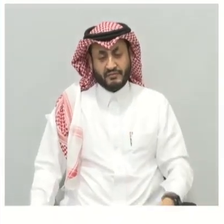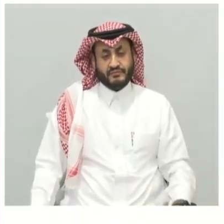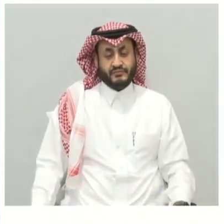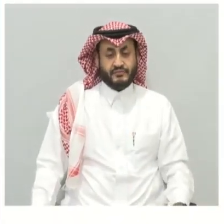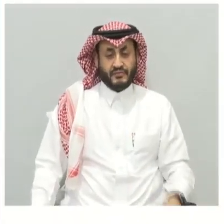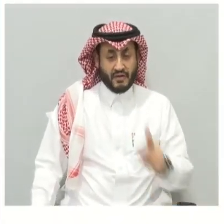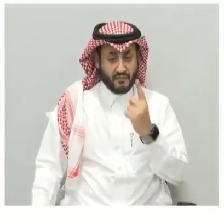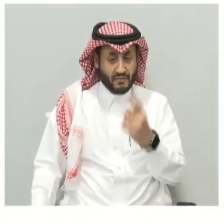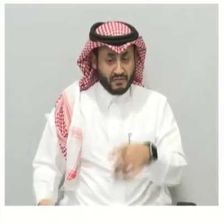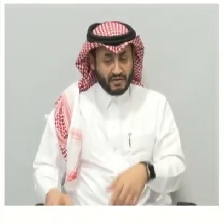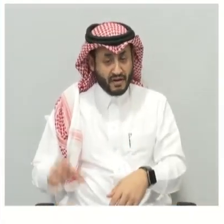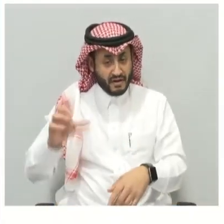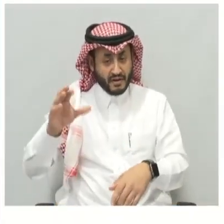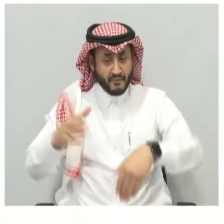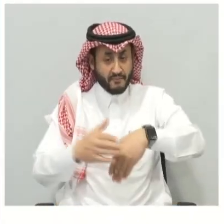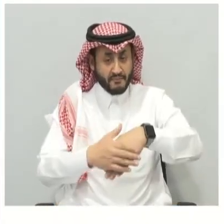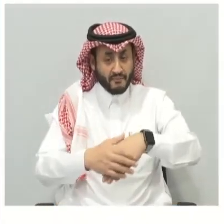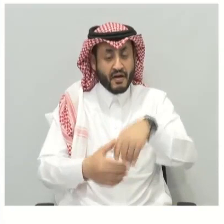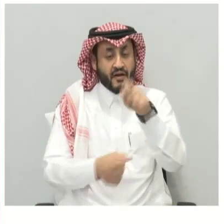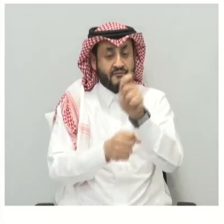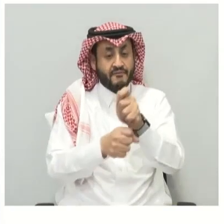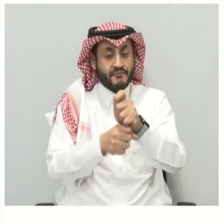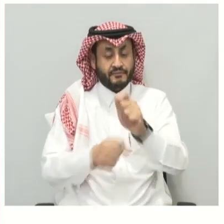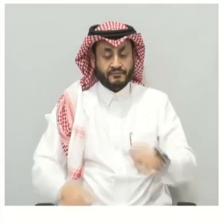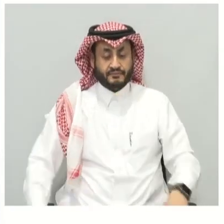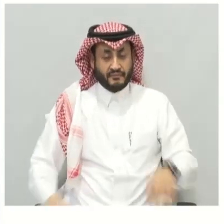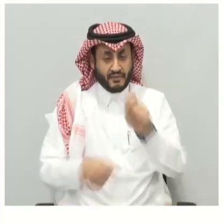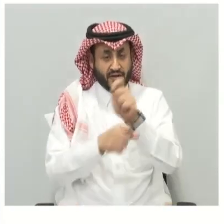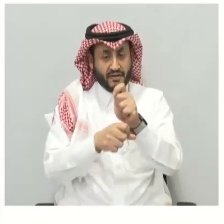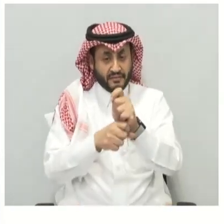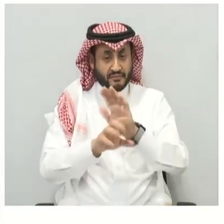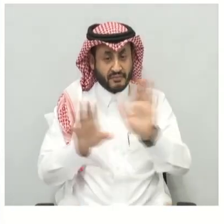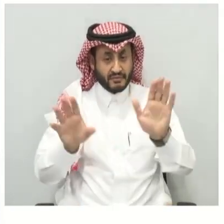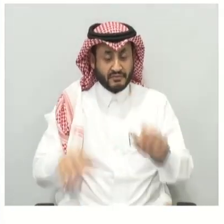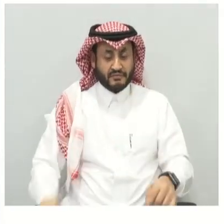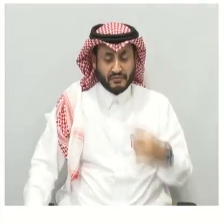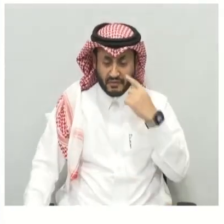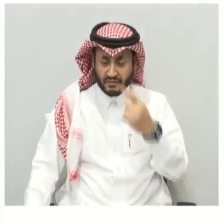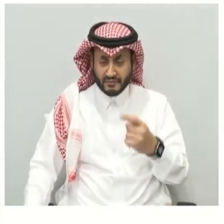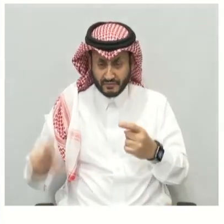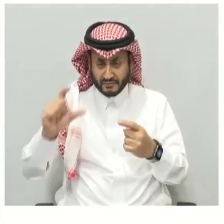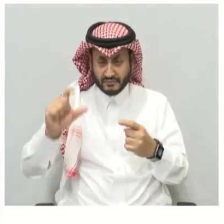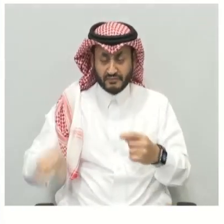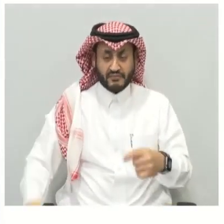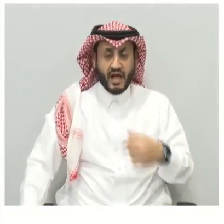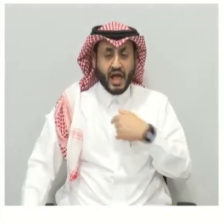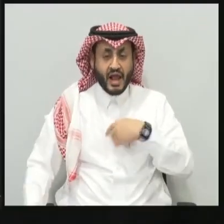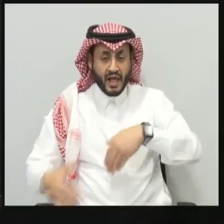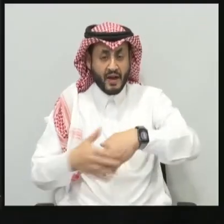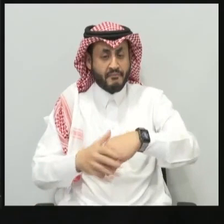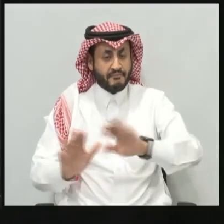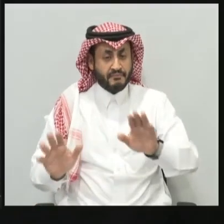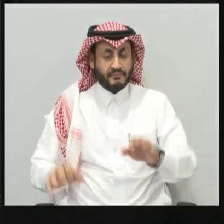Player, player. Here we can see in the blue one, play, the verb play. I play